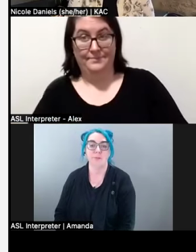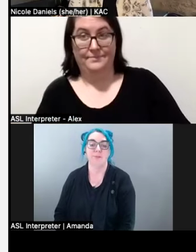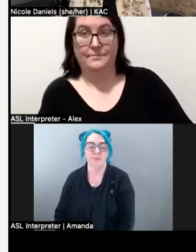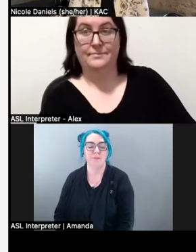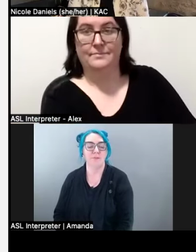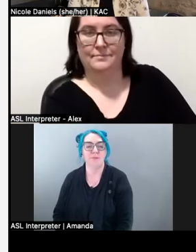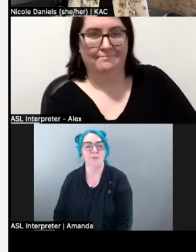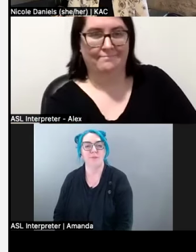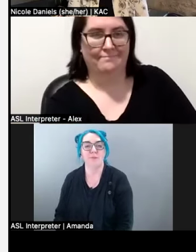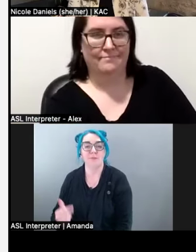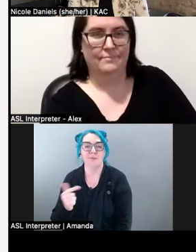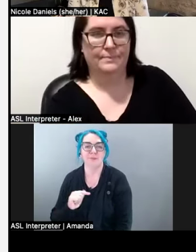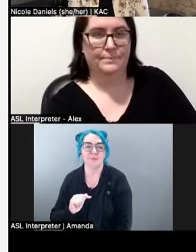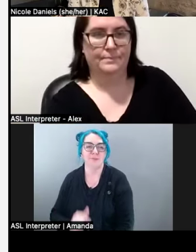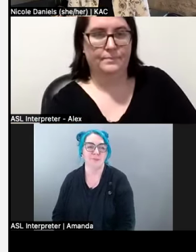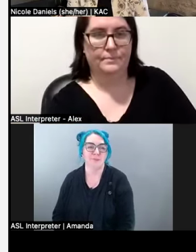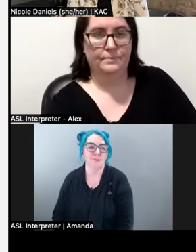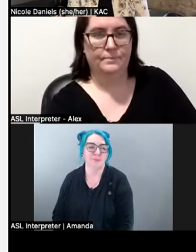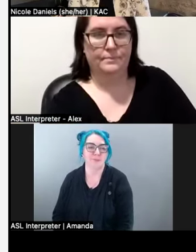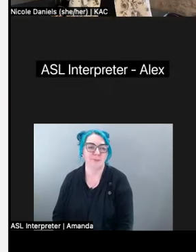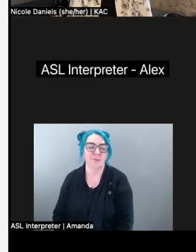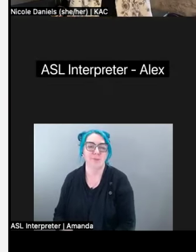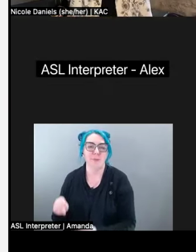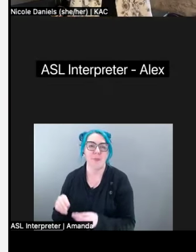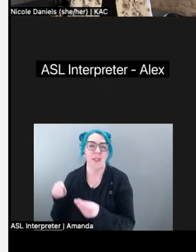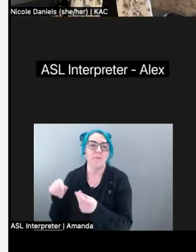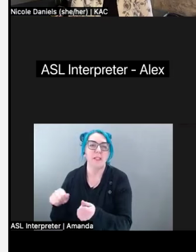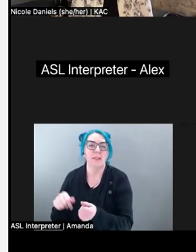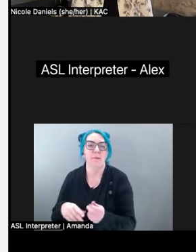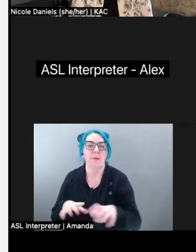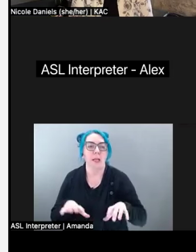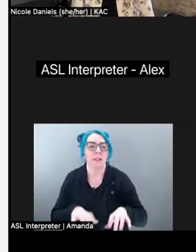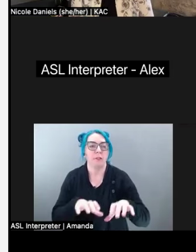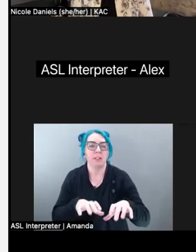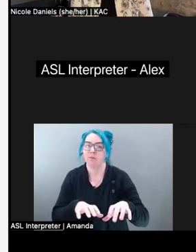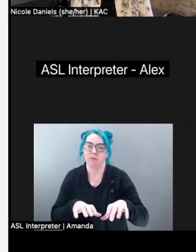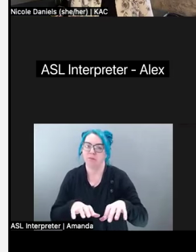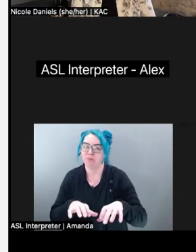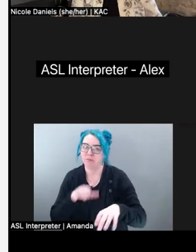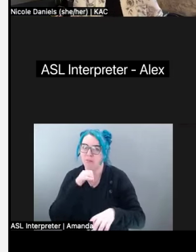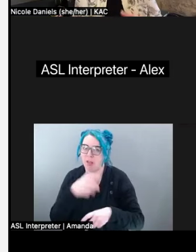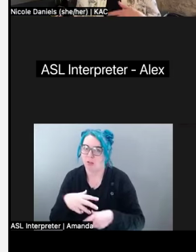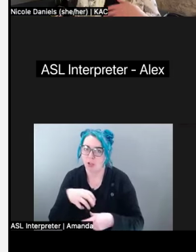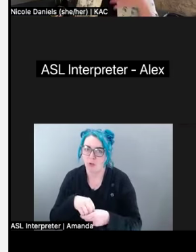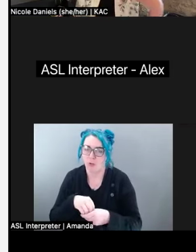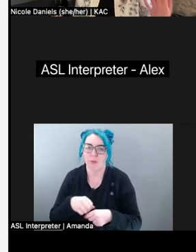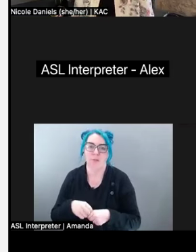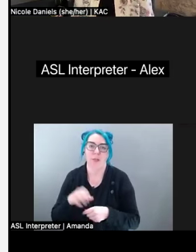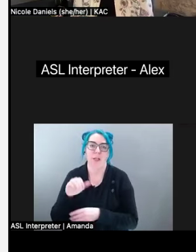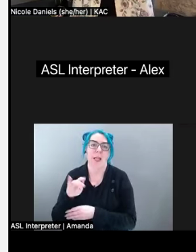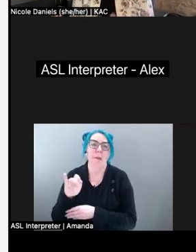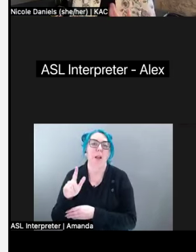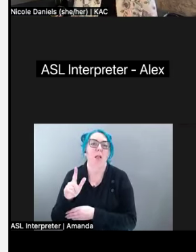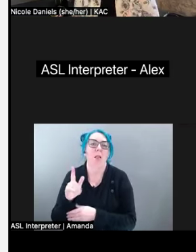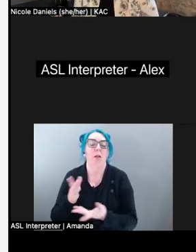In terms of expenses and activities that are ineligible, we include significant capital purposes like purchasing or renovating